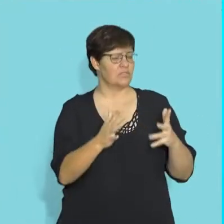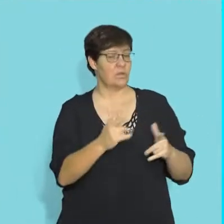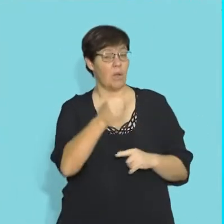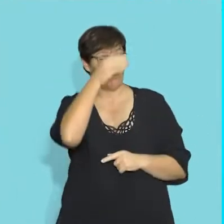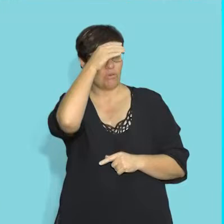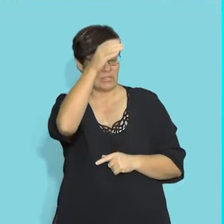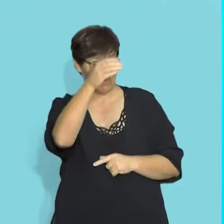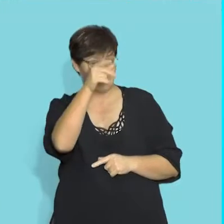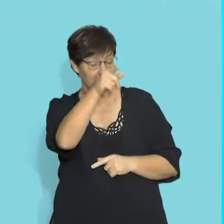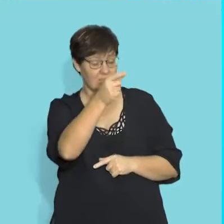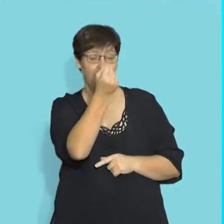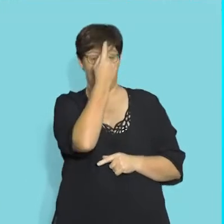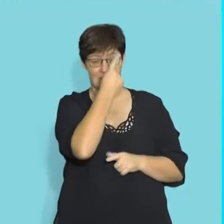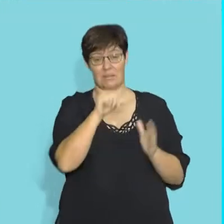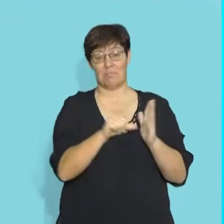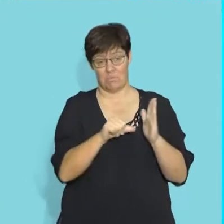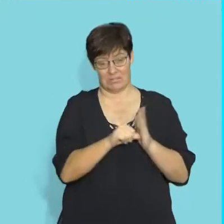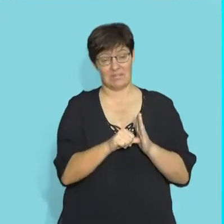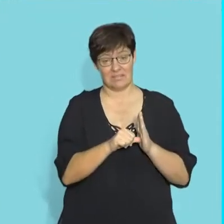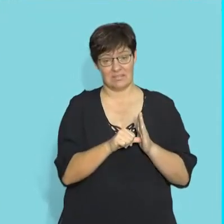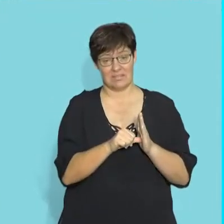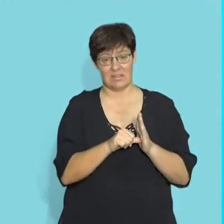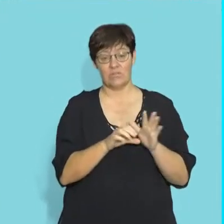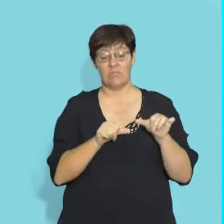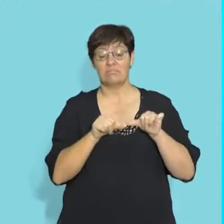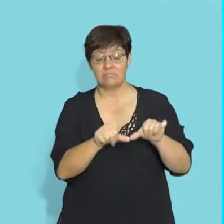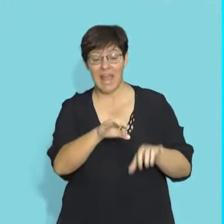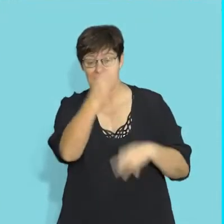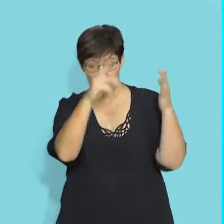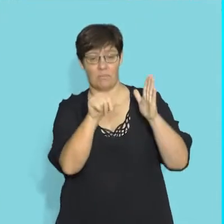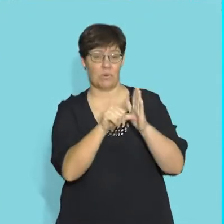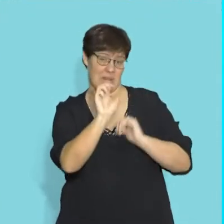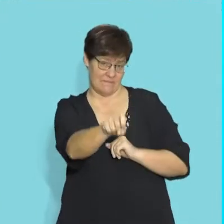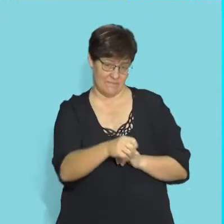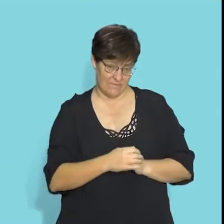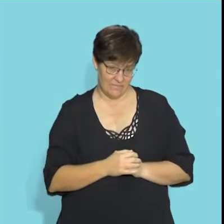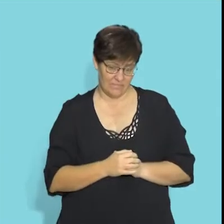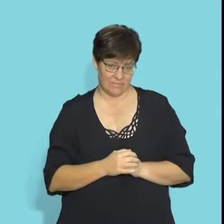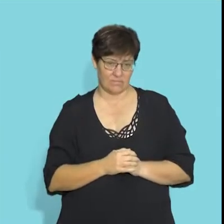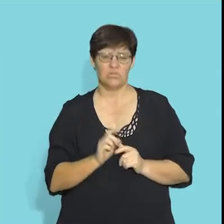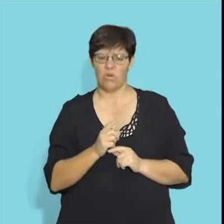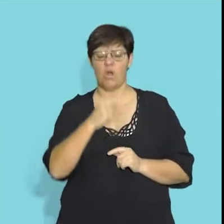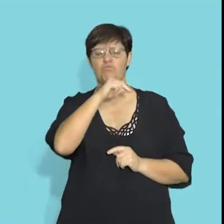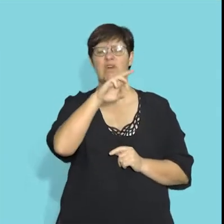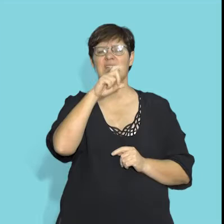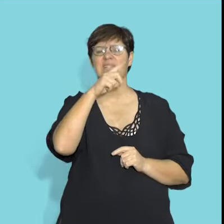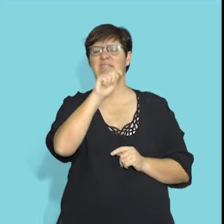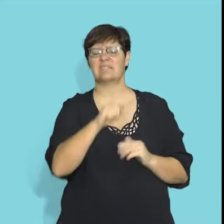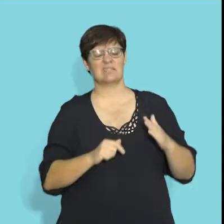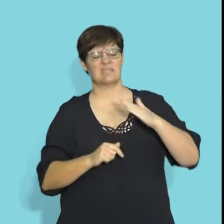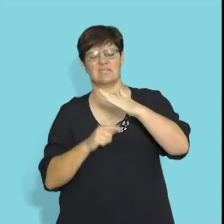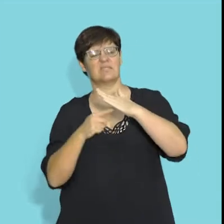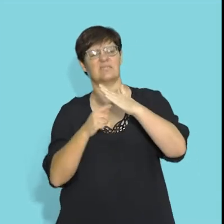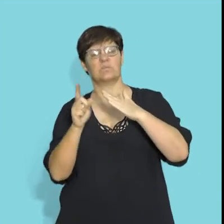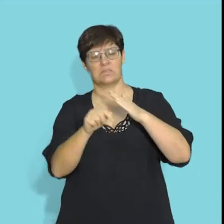those concepts, because that's going to be critical in analytical geometry. So, what is gradient?